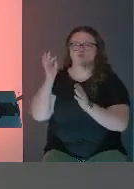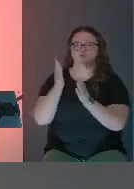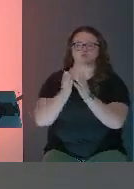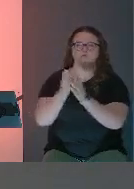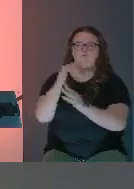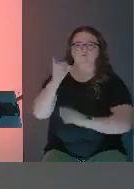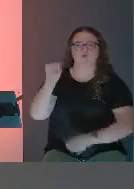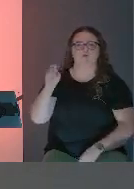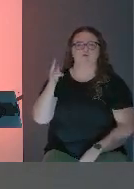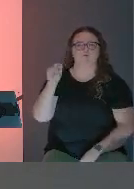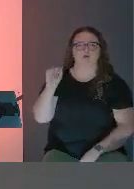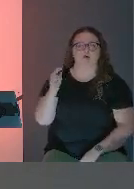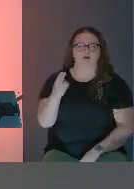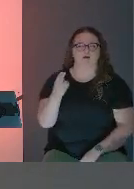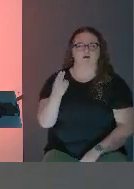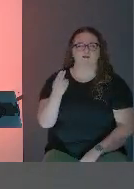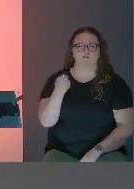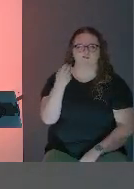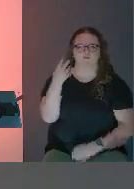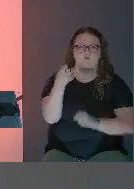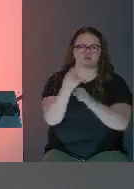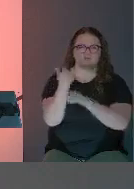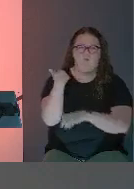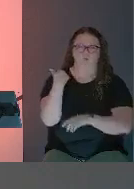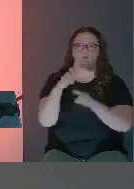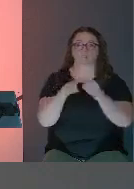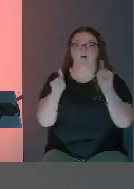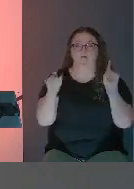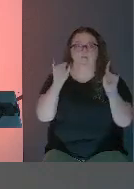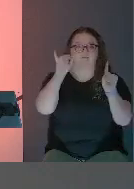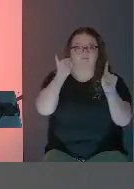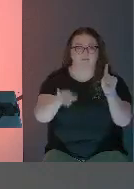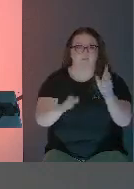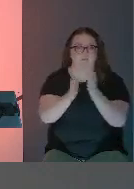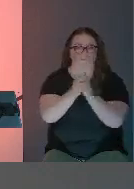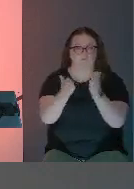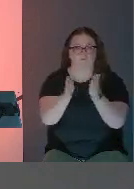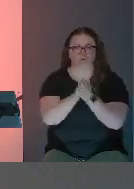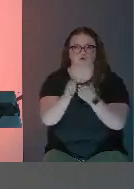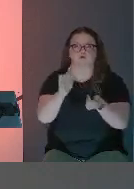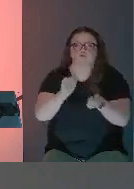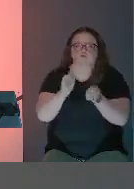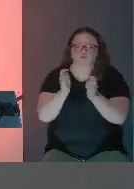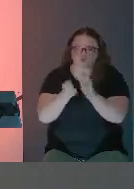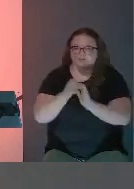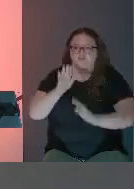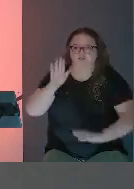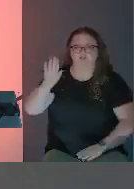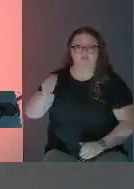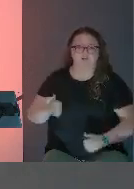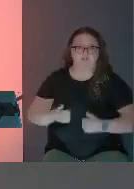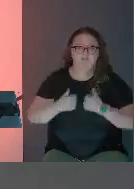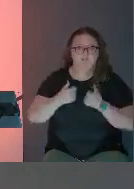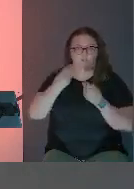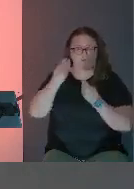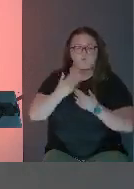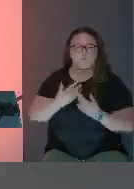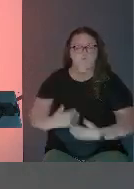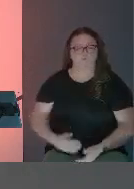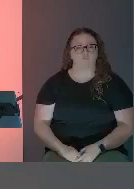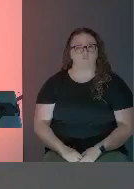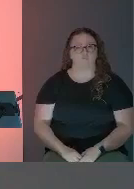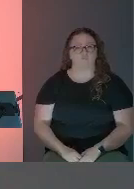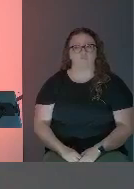a transformative passage or book in his life to remind us and to reveal to